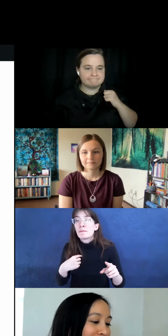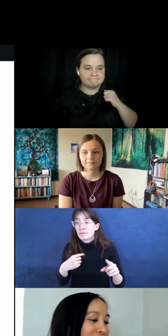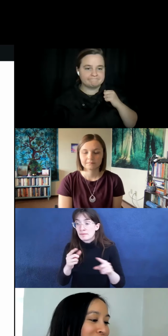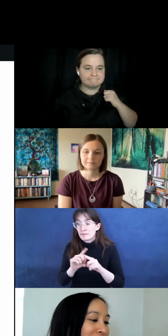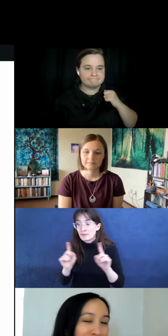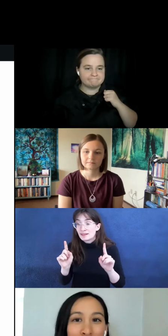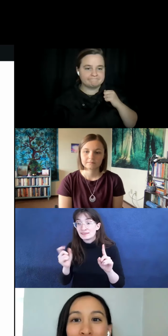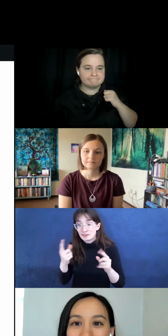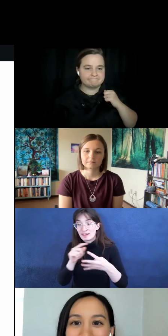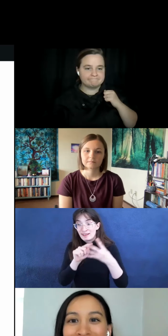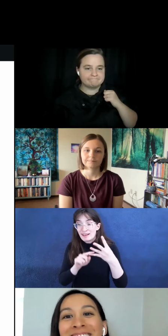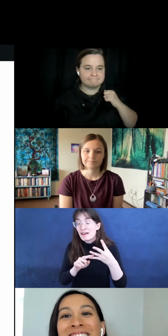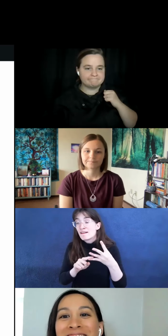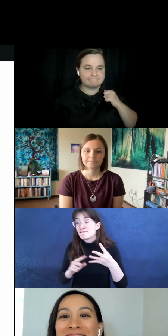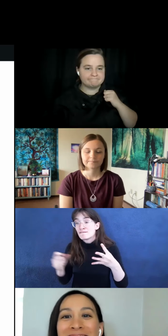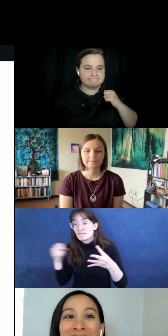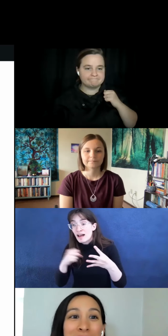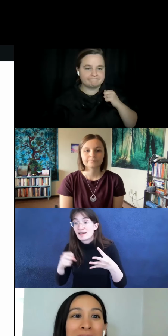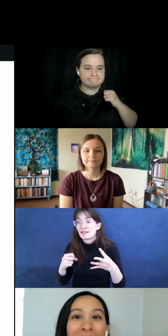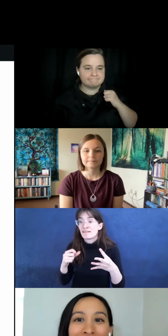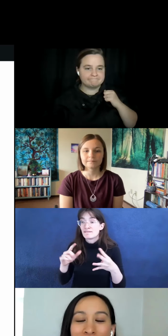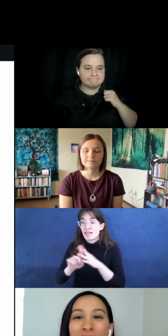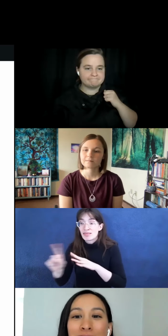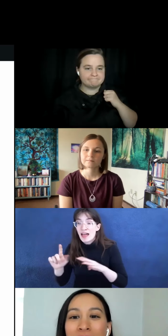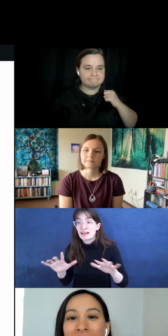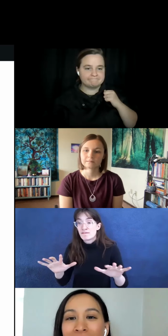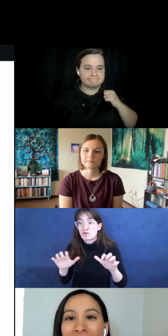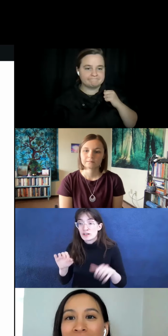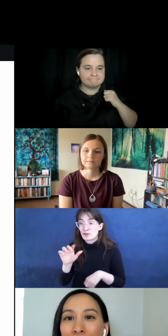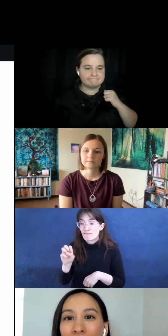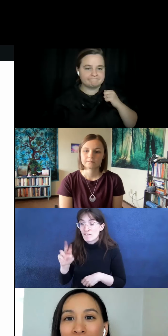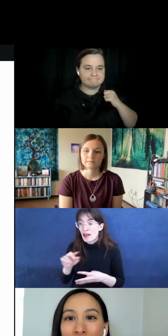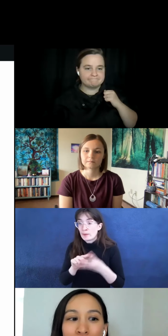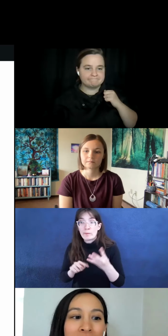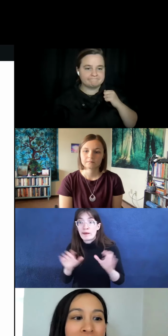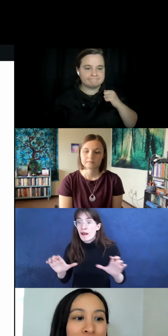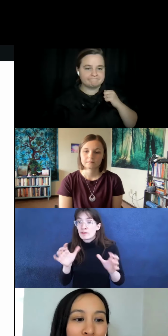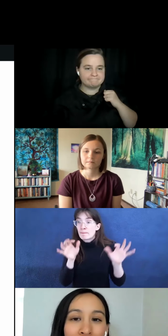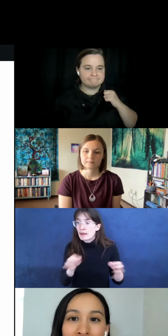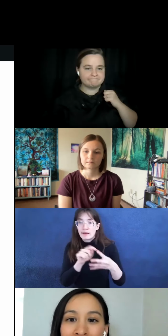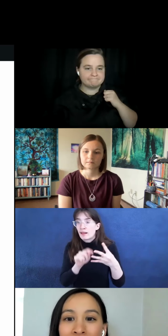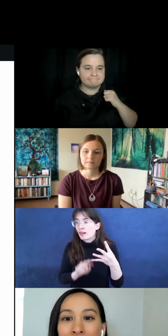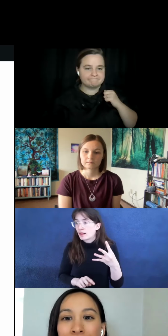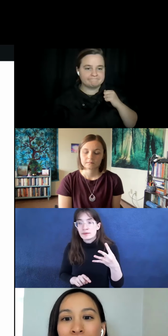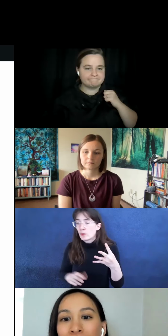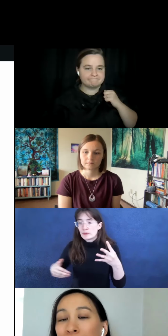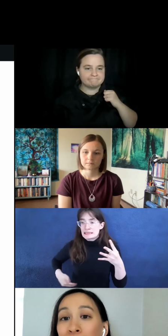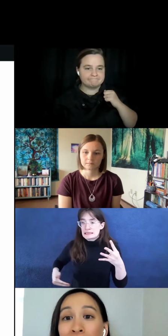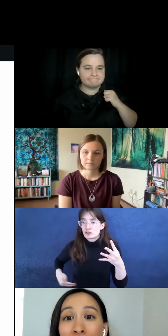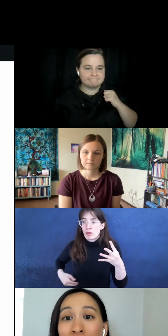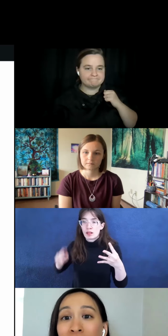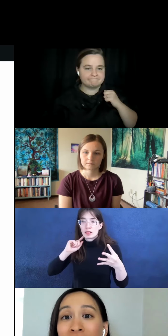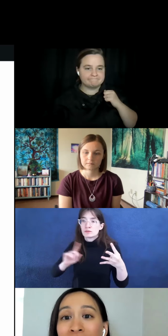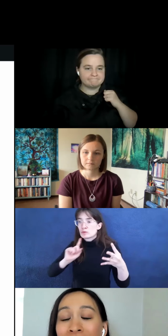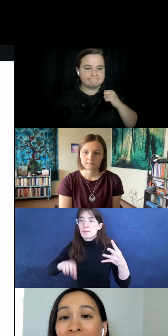fight, flight, freeze, or fawn, since it's not like we're actively choosing that and it's something so instinctual, we